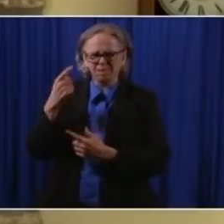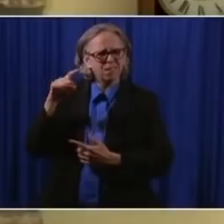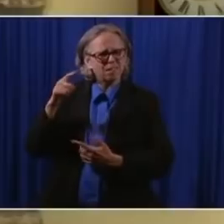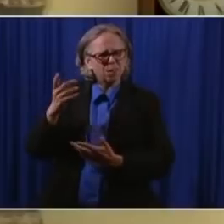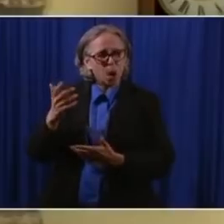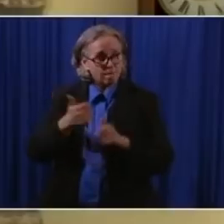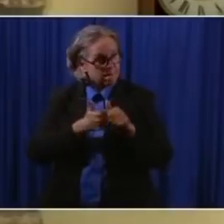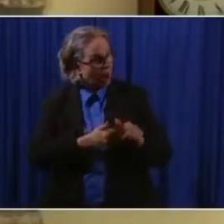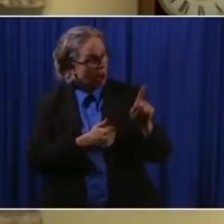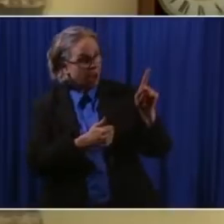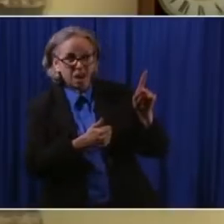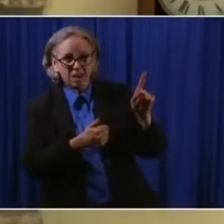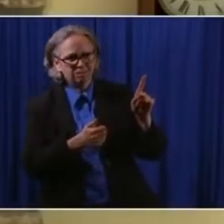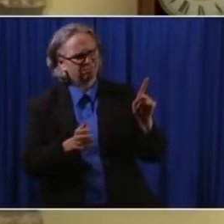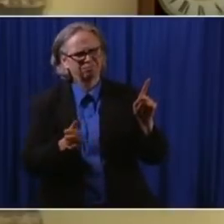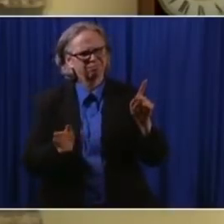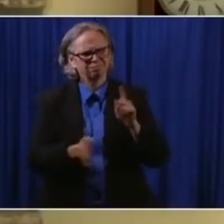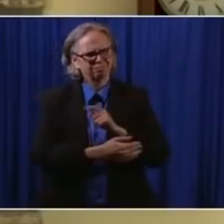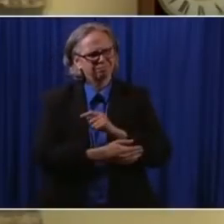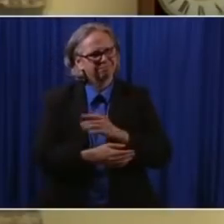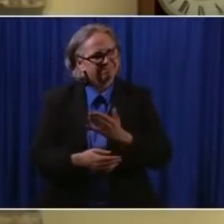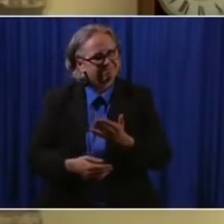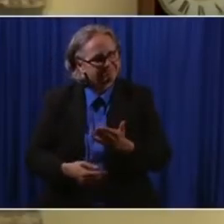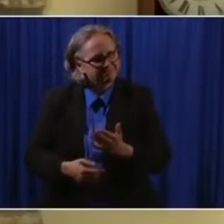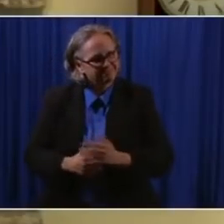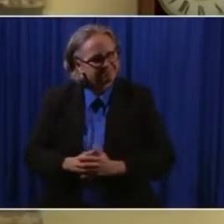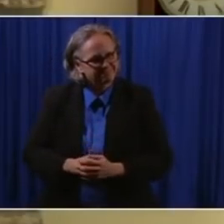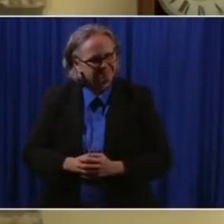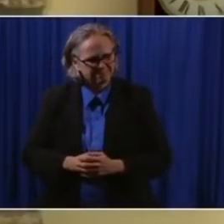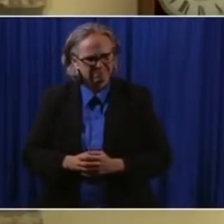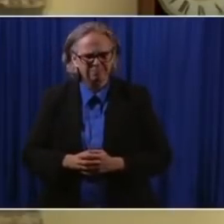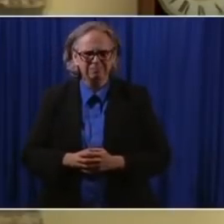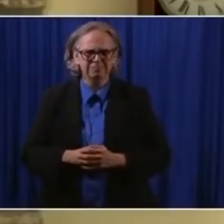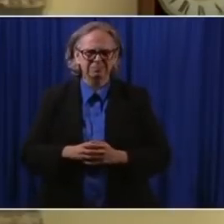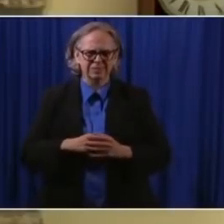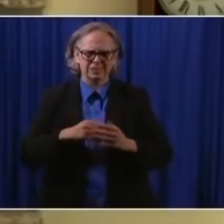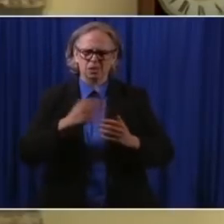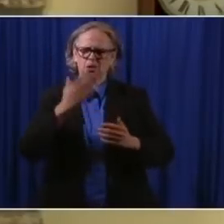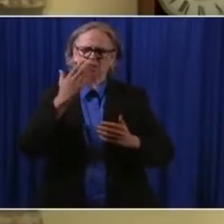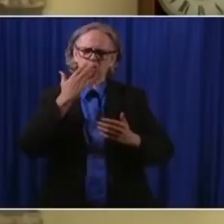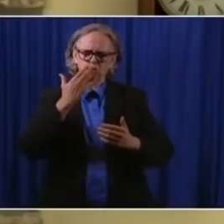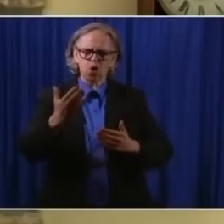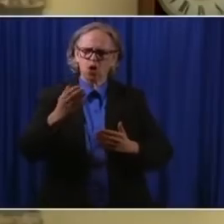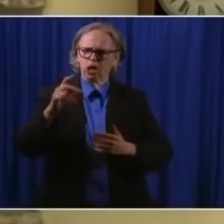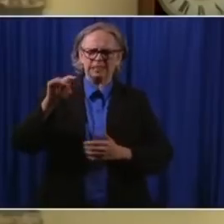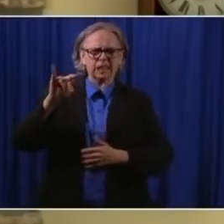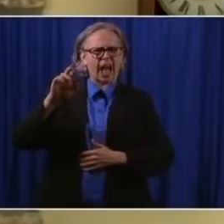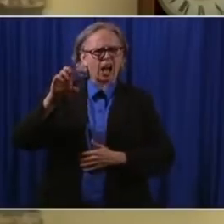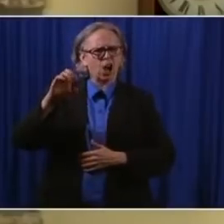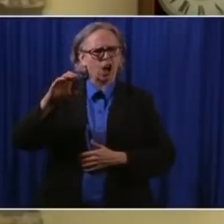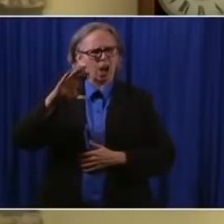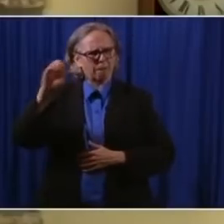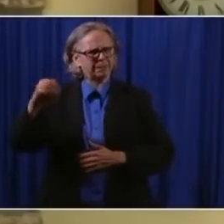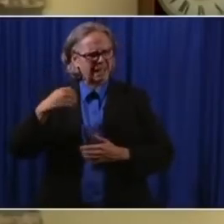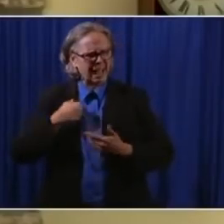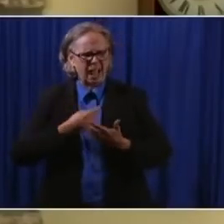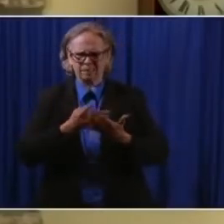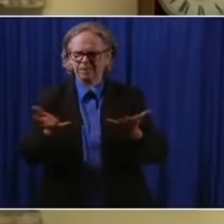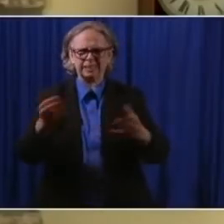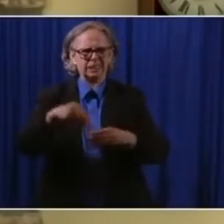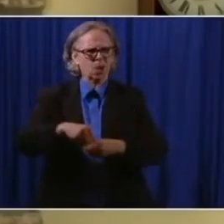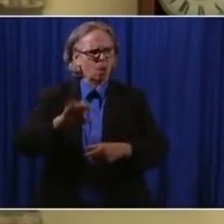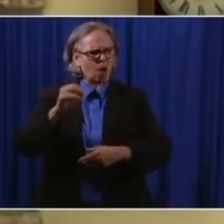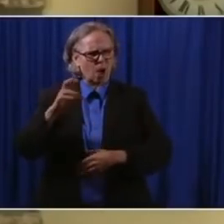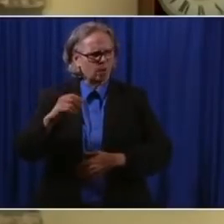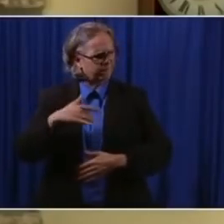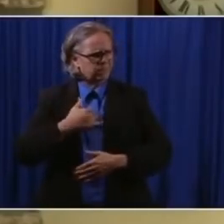We have a couple good tire companies in Ohio, and we should patronize them.